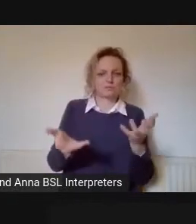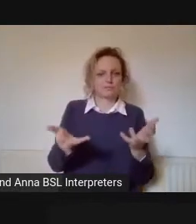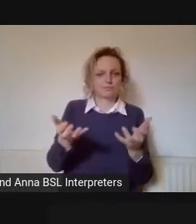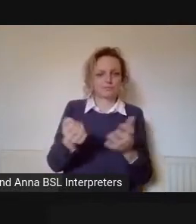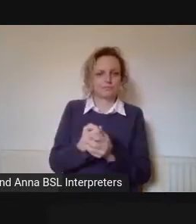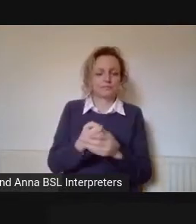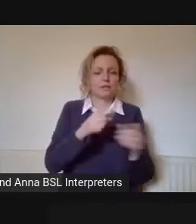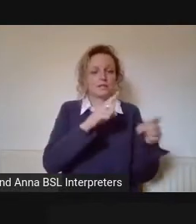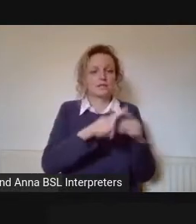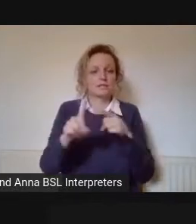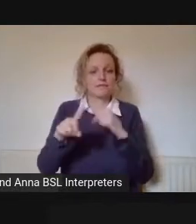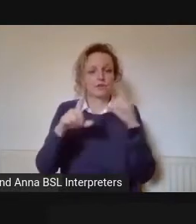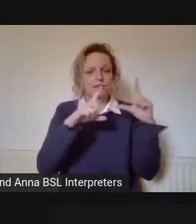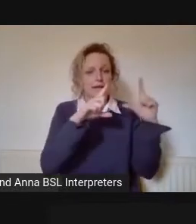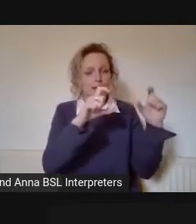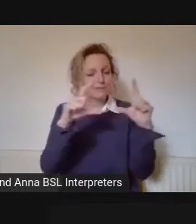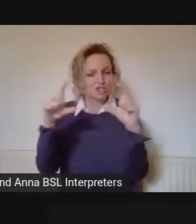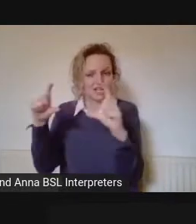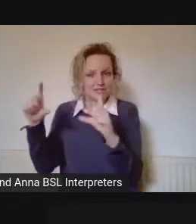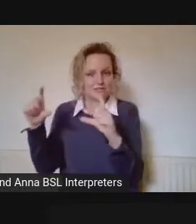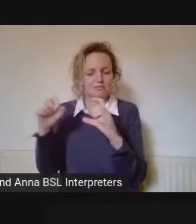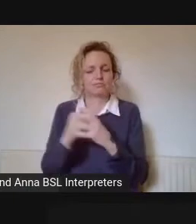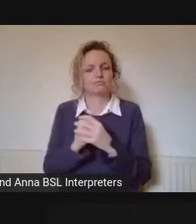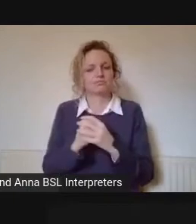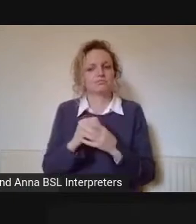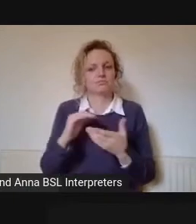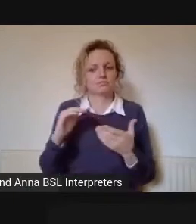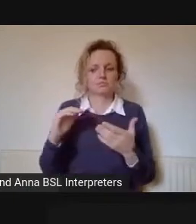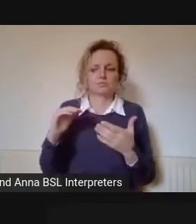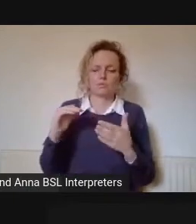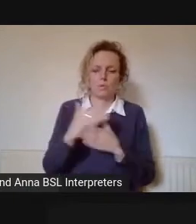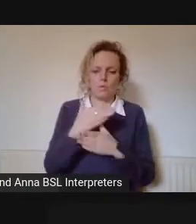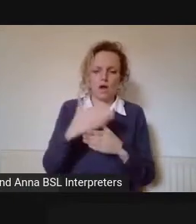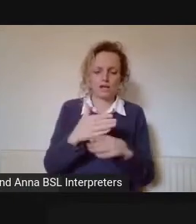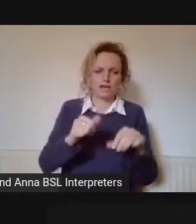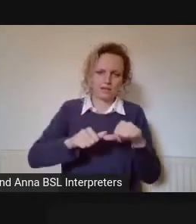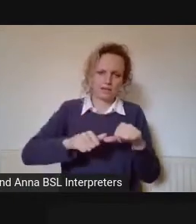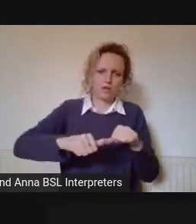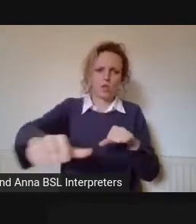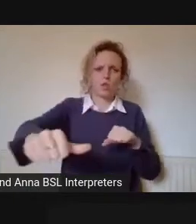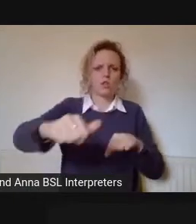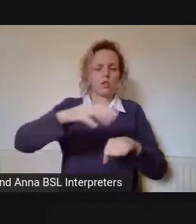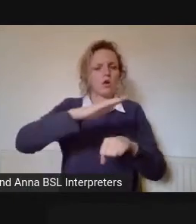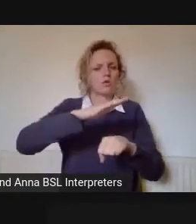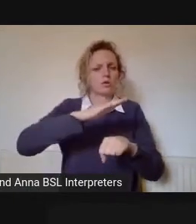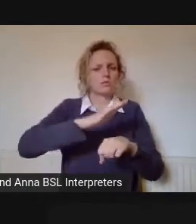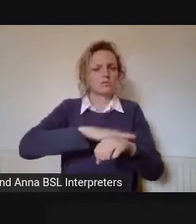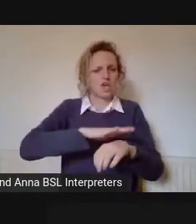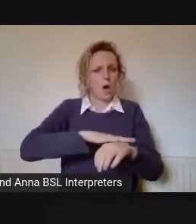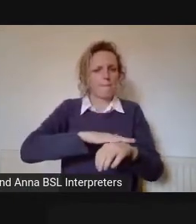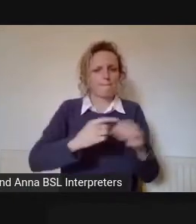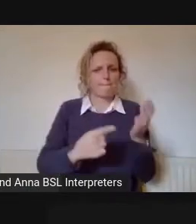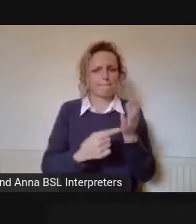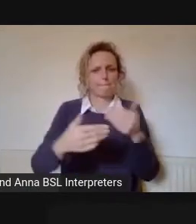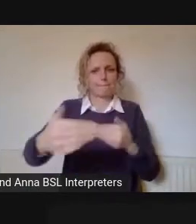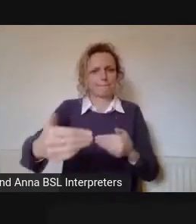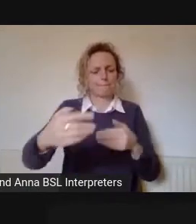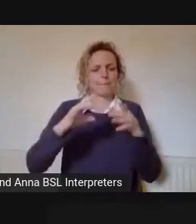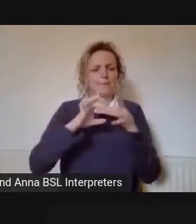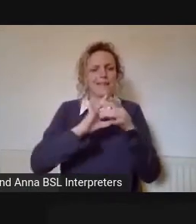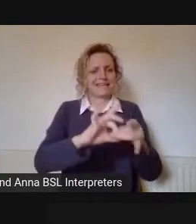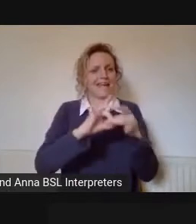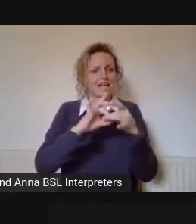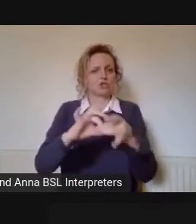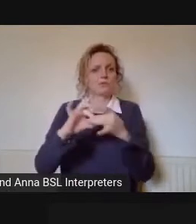these images by actually working in quite a long-term engagement with a group of remote sensing